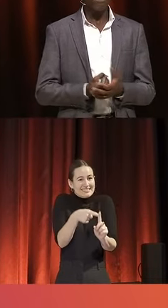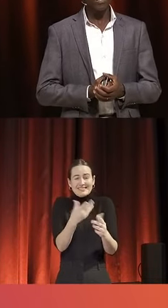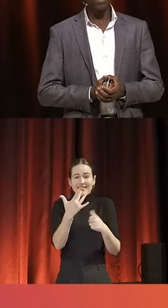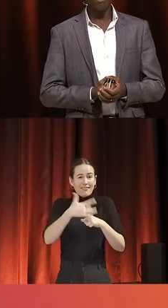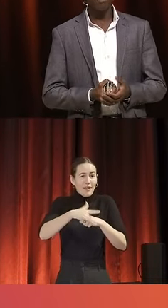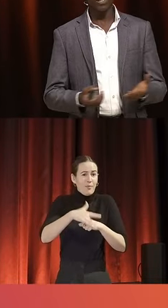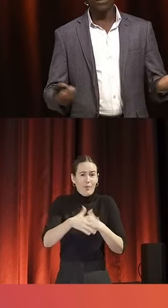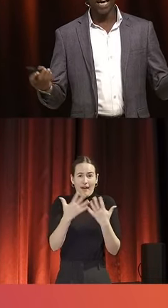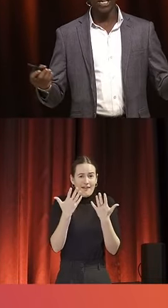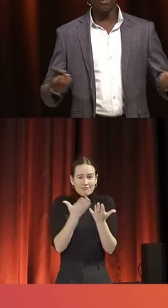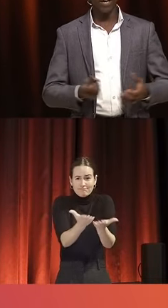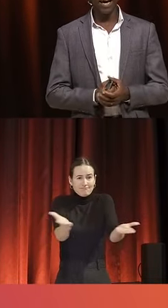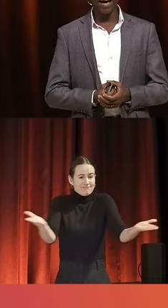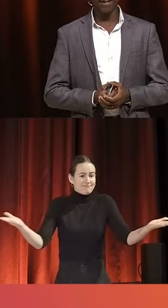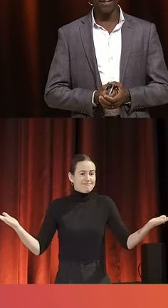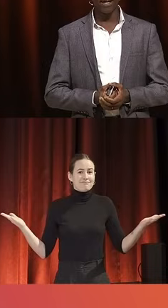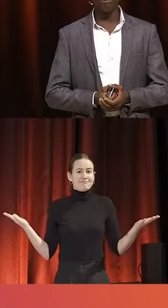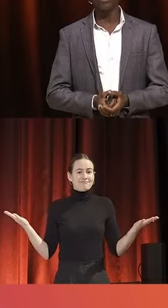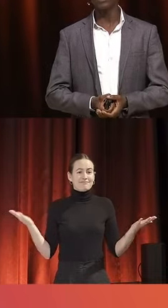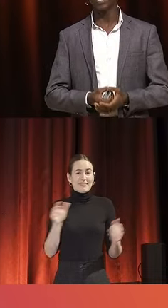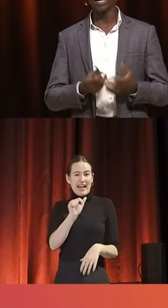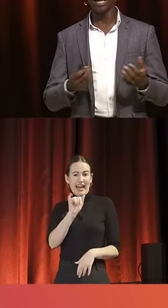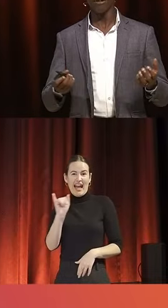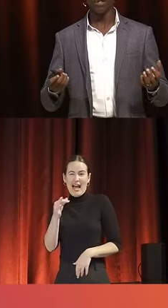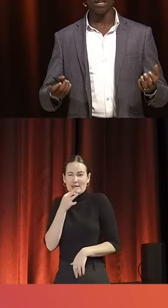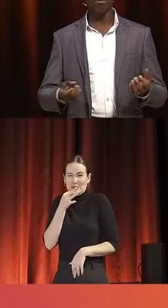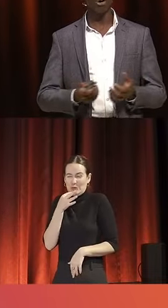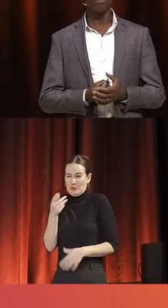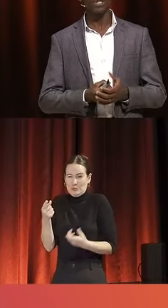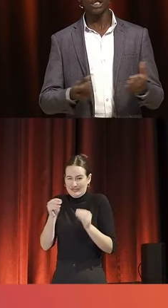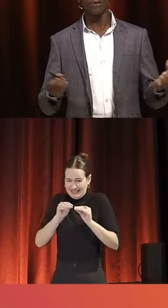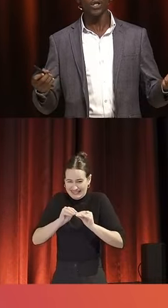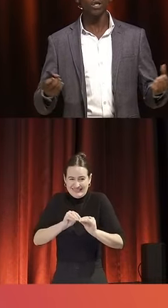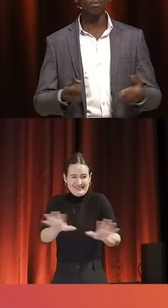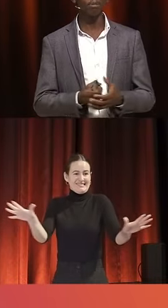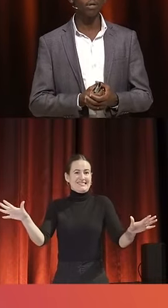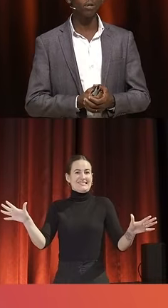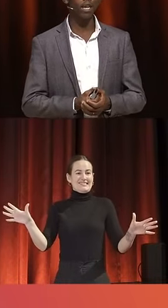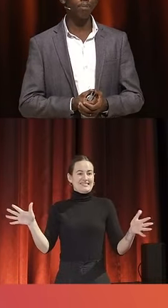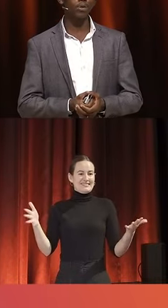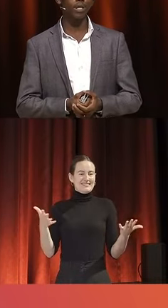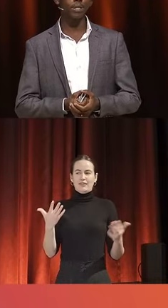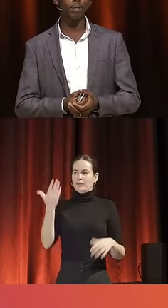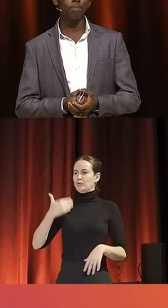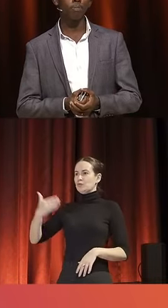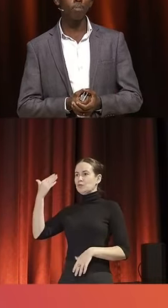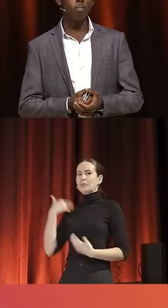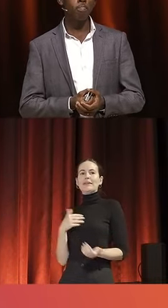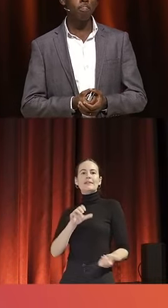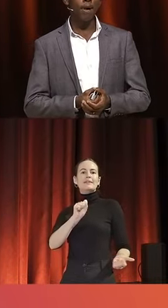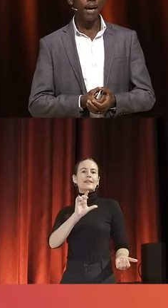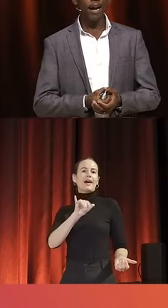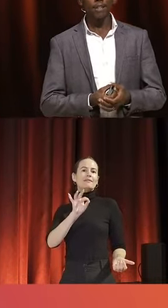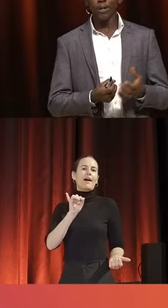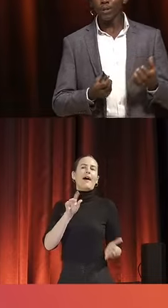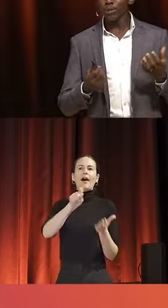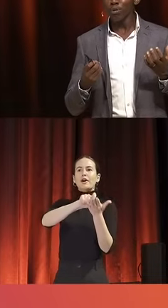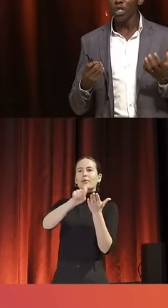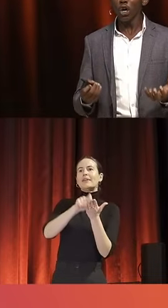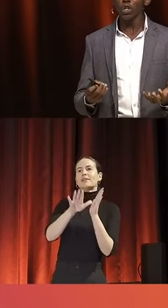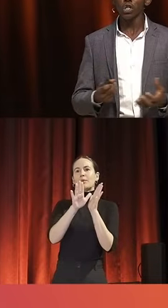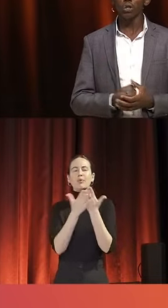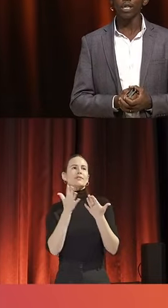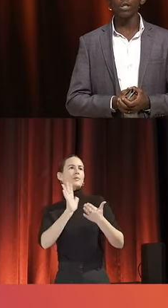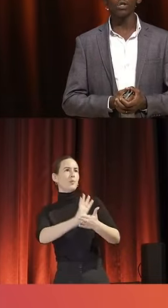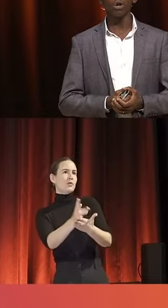We're living in the age of AI, and it feels like a lifetime of science fiction has been building up to this. And there's